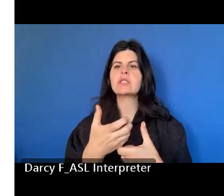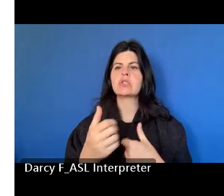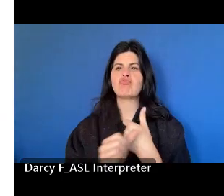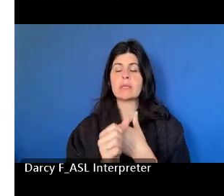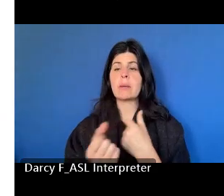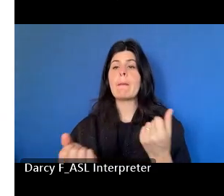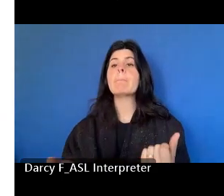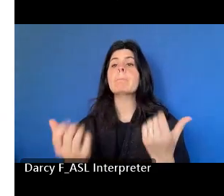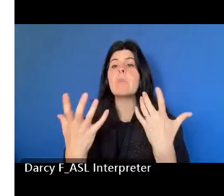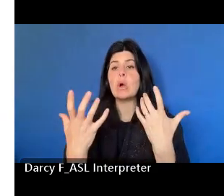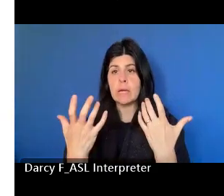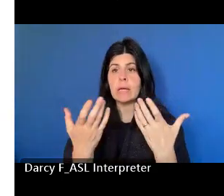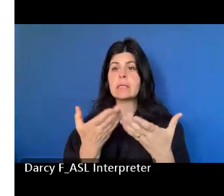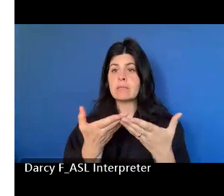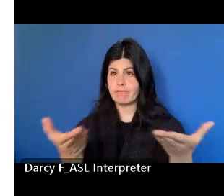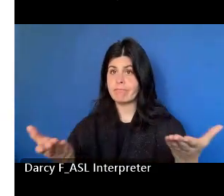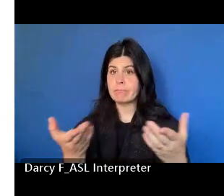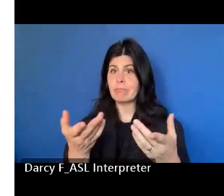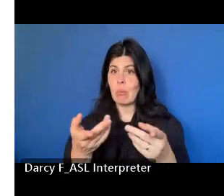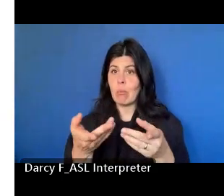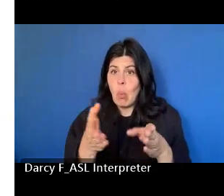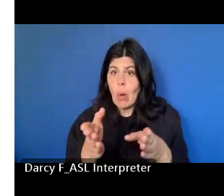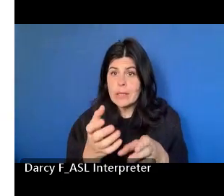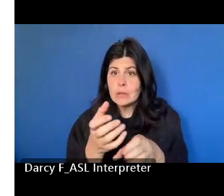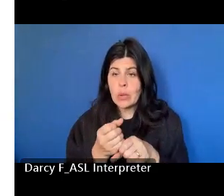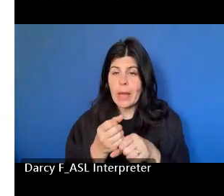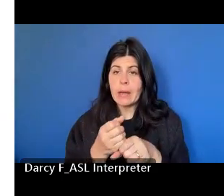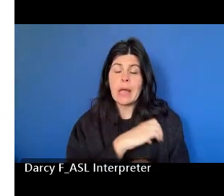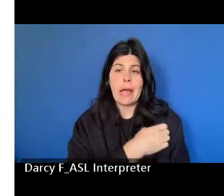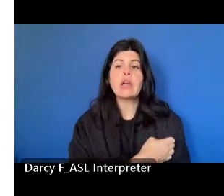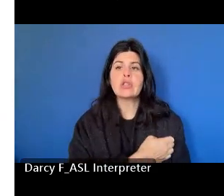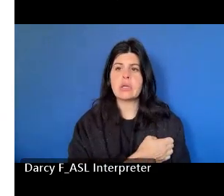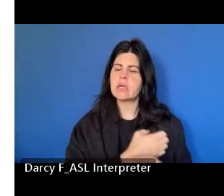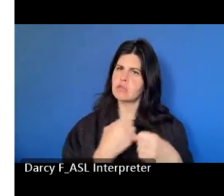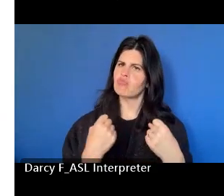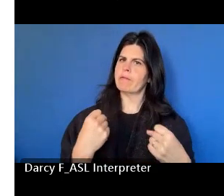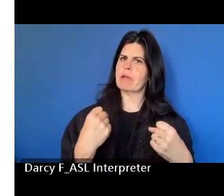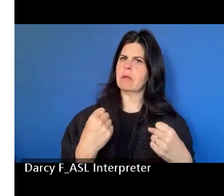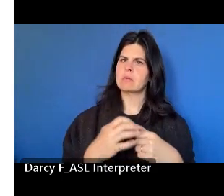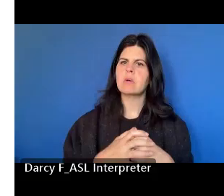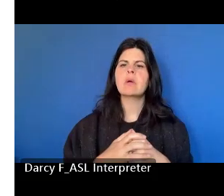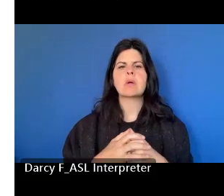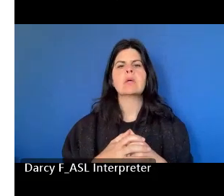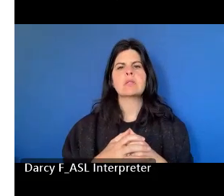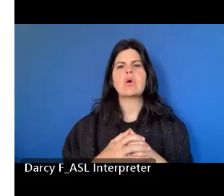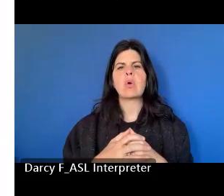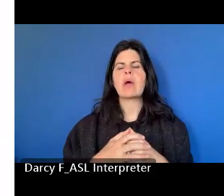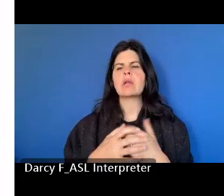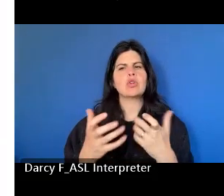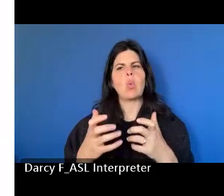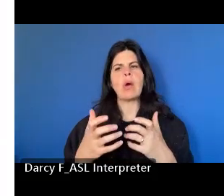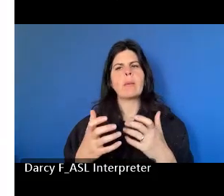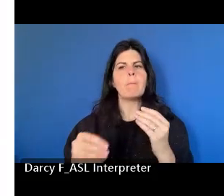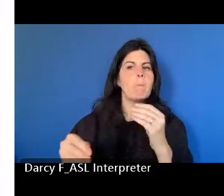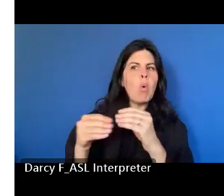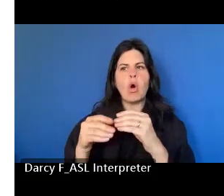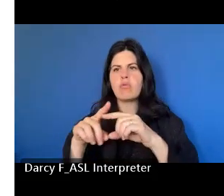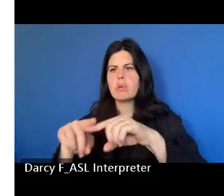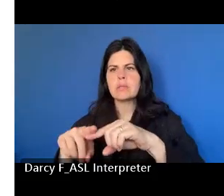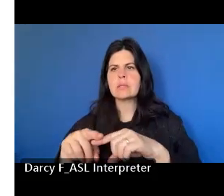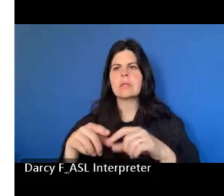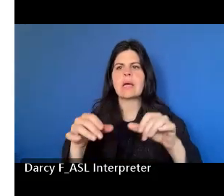adds resilience, and removing natural gas would make us far more dependent on the electrical grid. The problem is